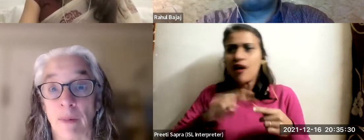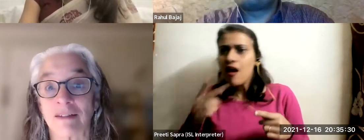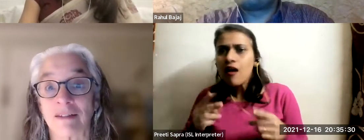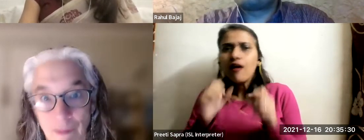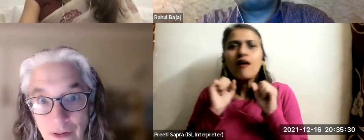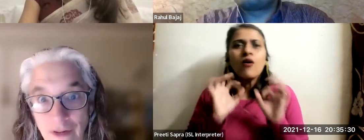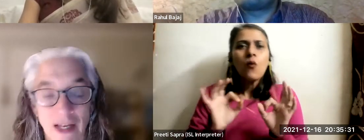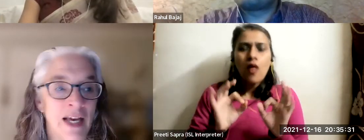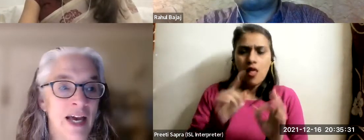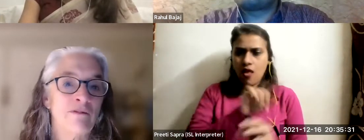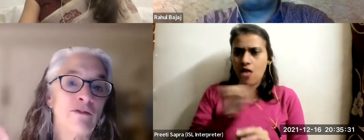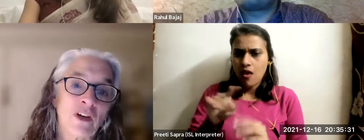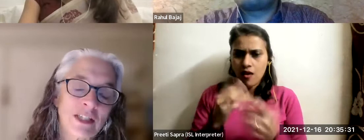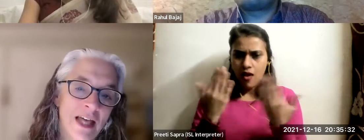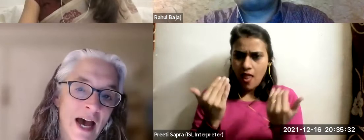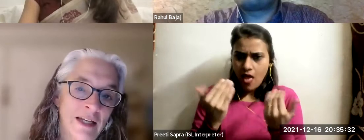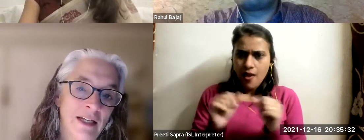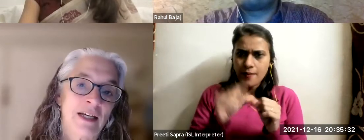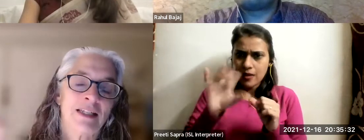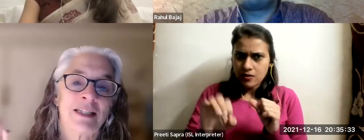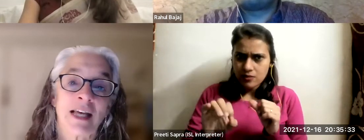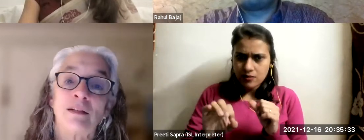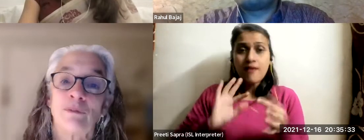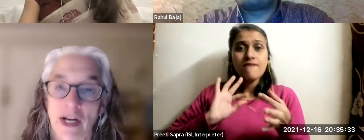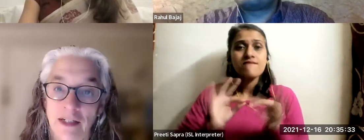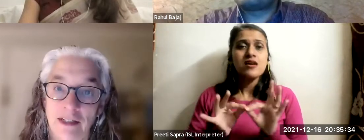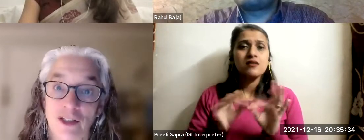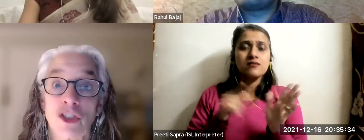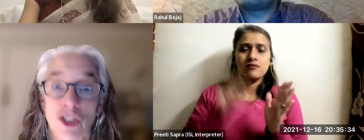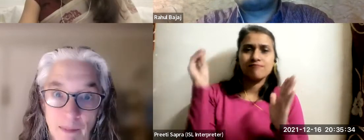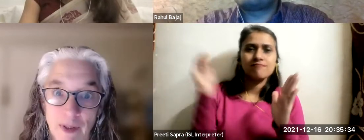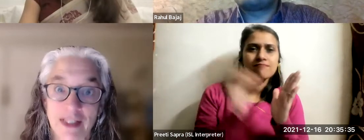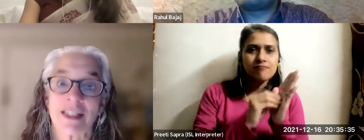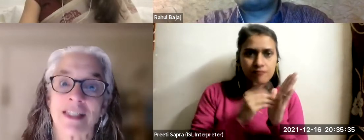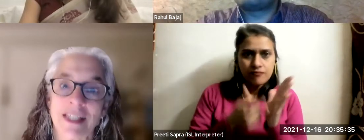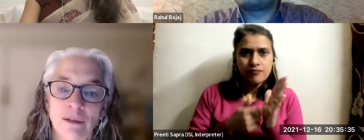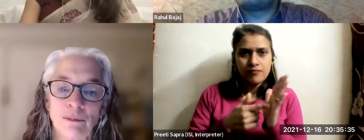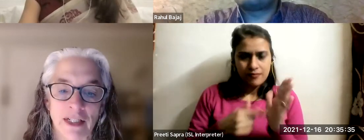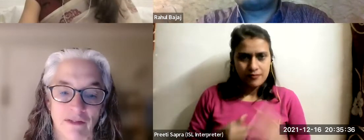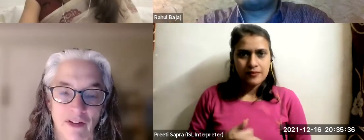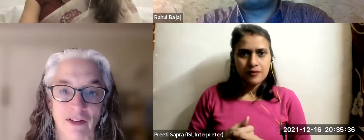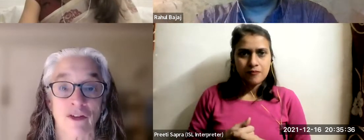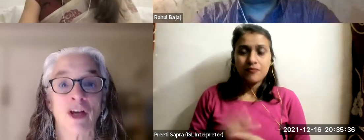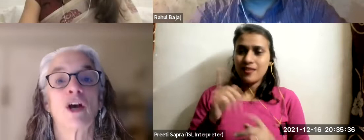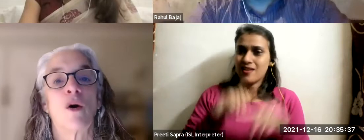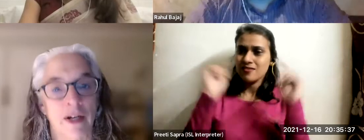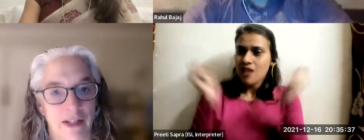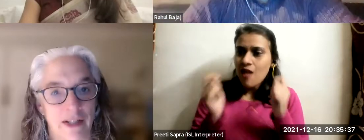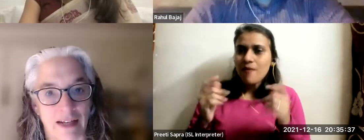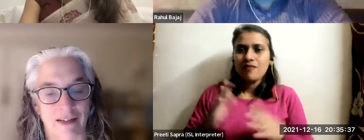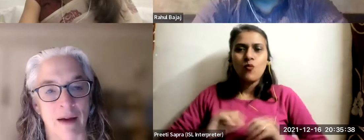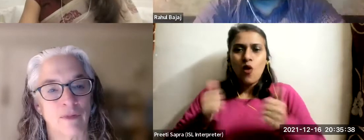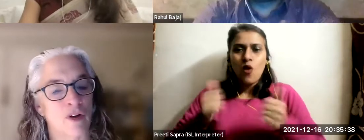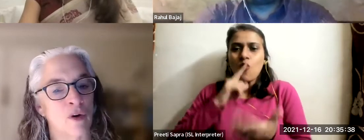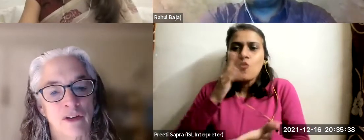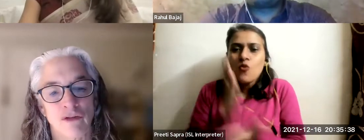the buttons labeled? And fix that, celebrate champions, celebrate the fix, go on to the